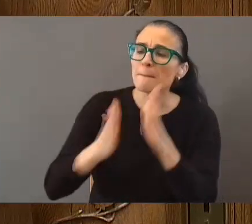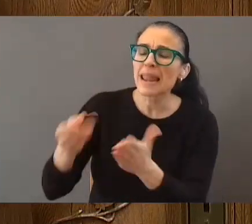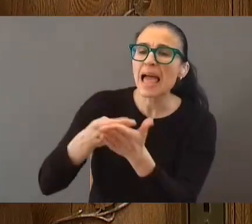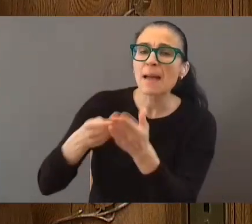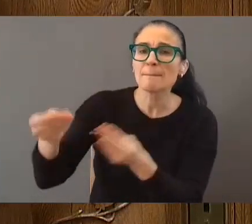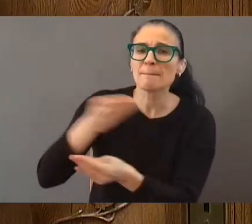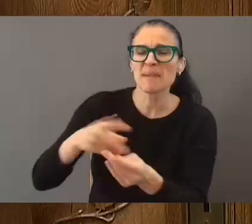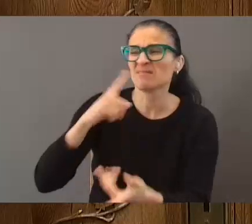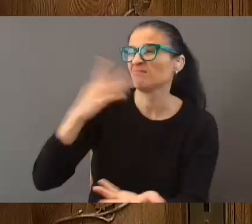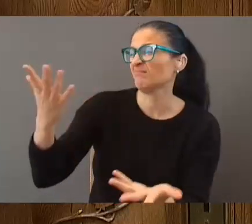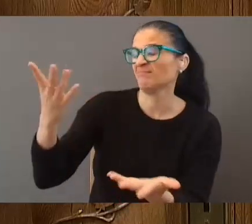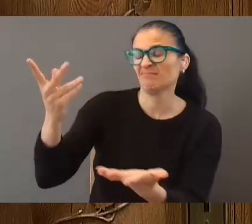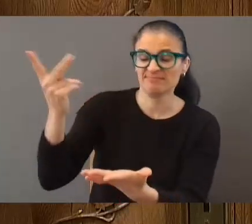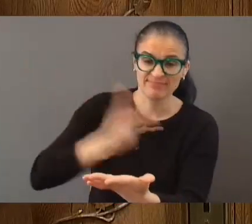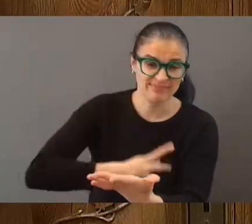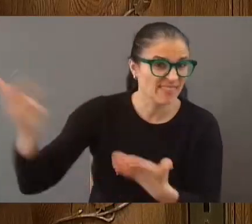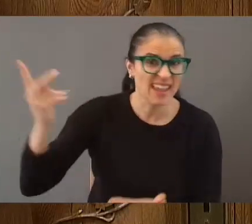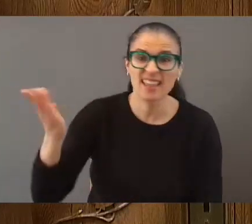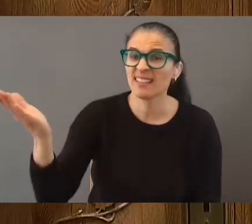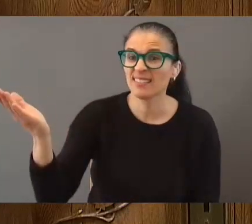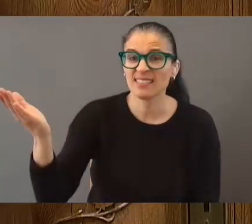Minister of Finance.